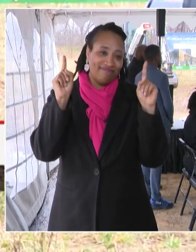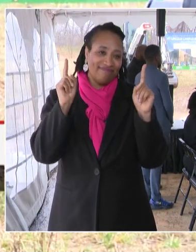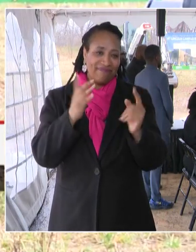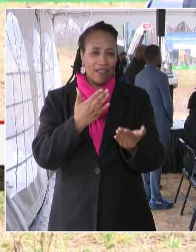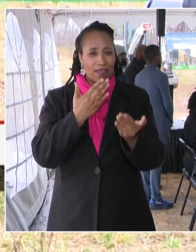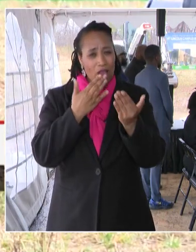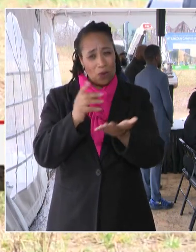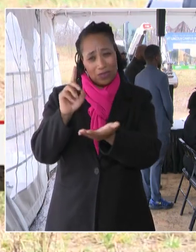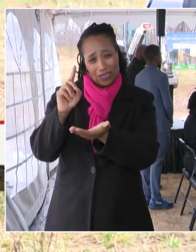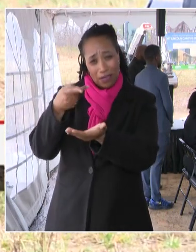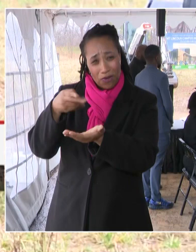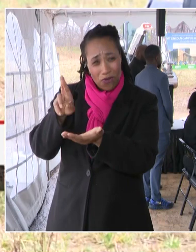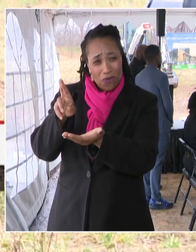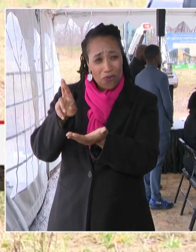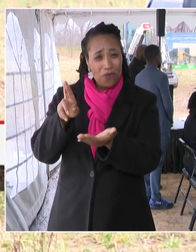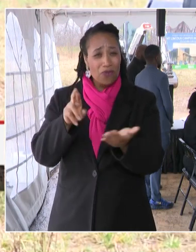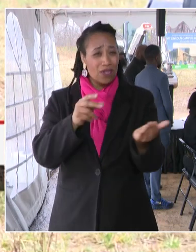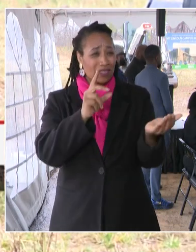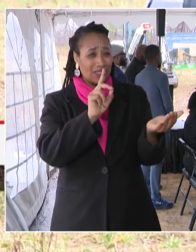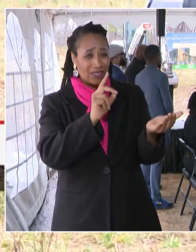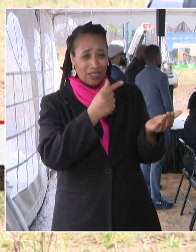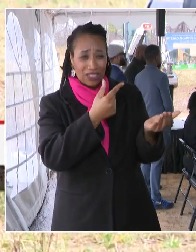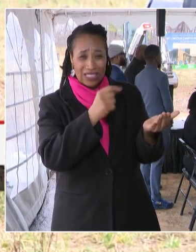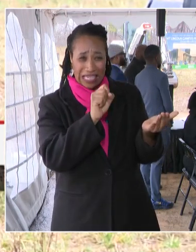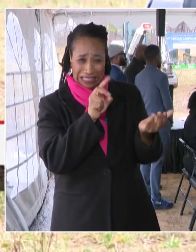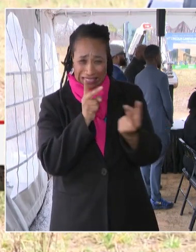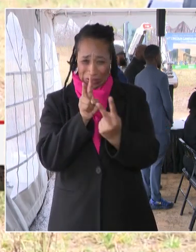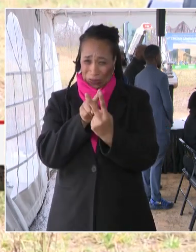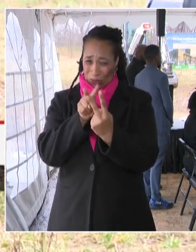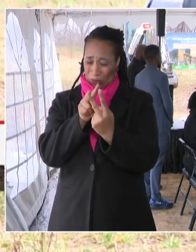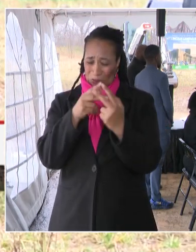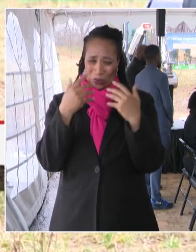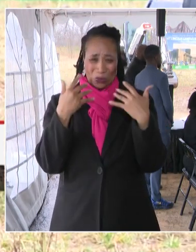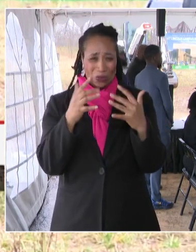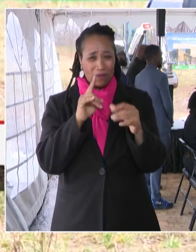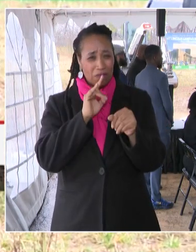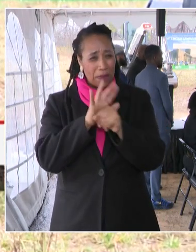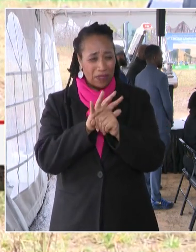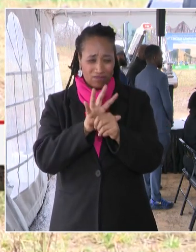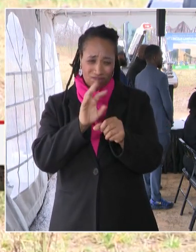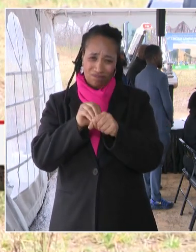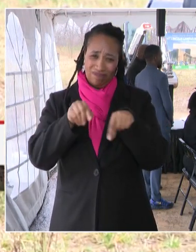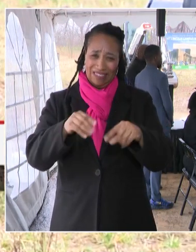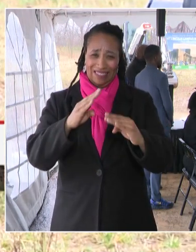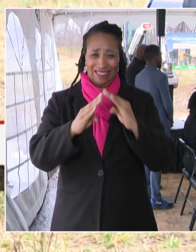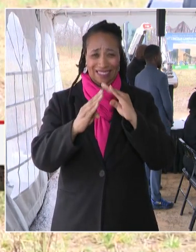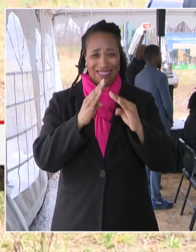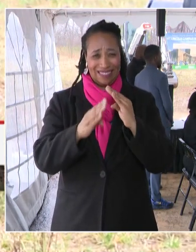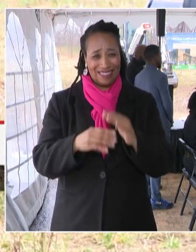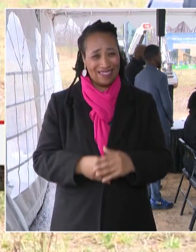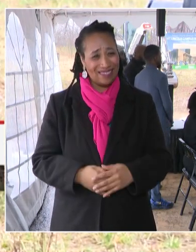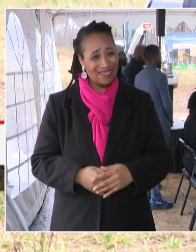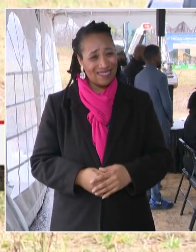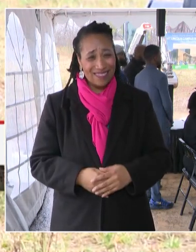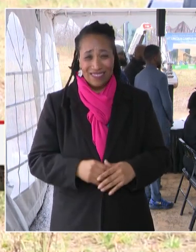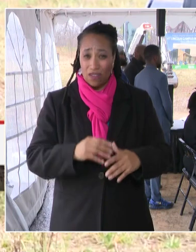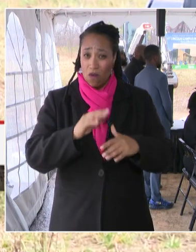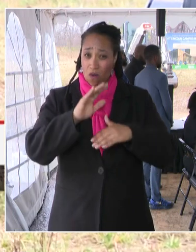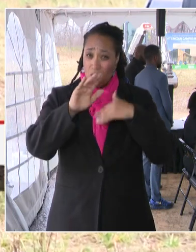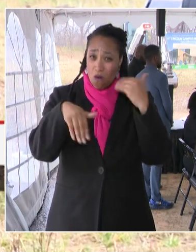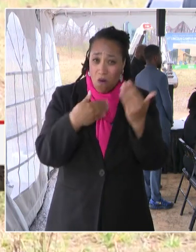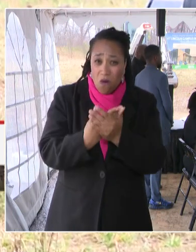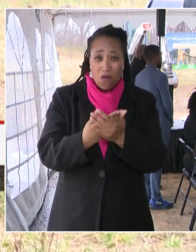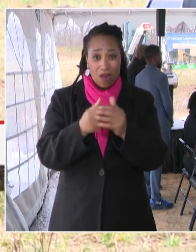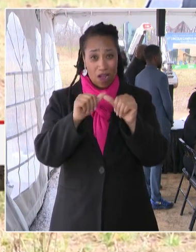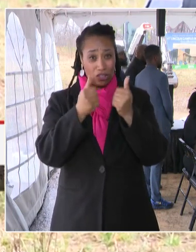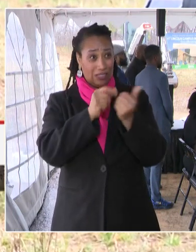Lincoln, but all of the city. These are trying times for all of our agencies, but I know uniquely how challenging they